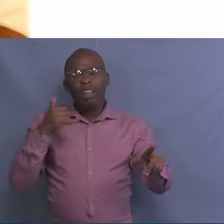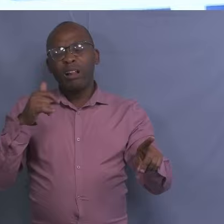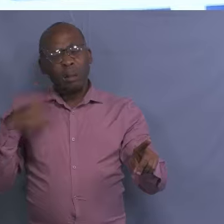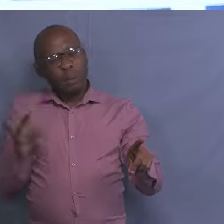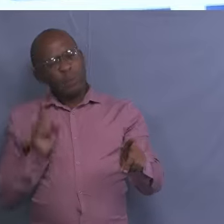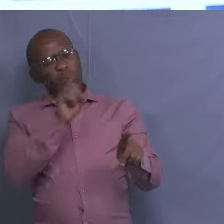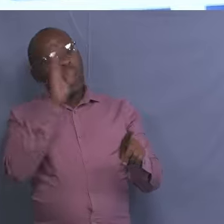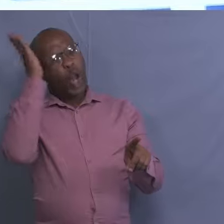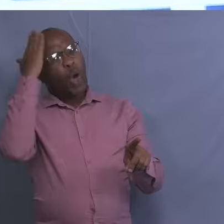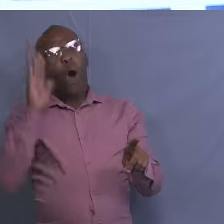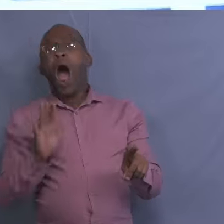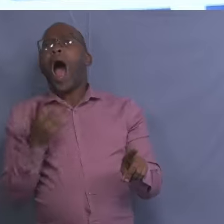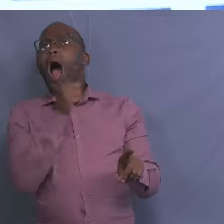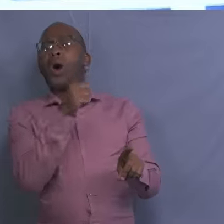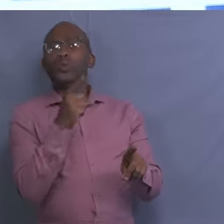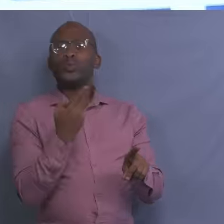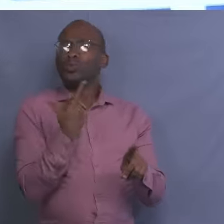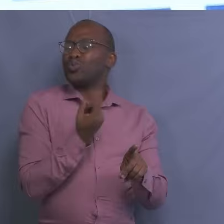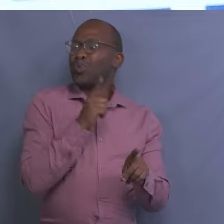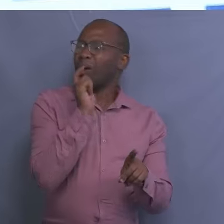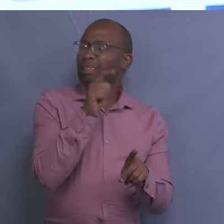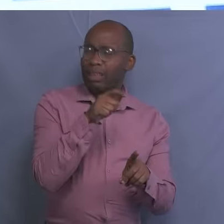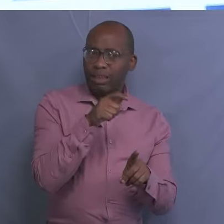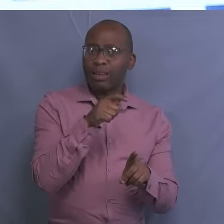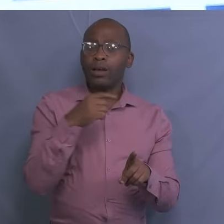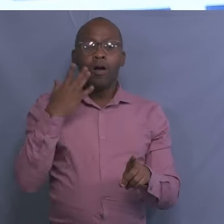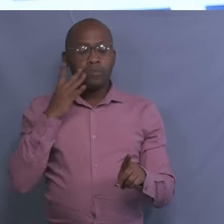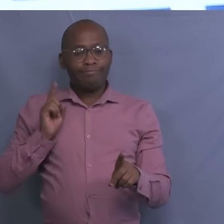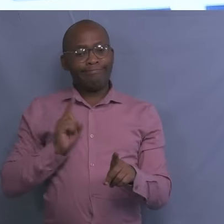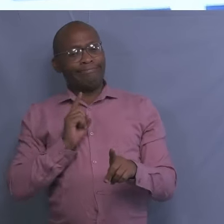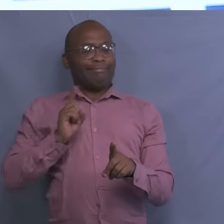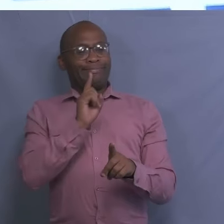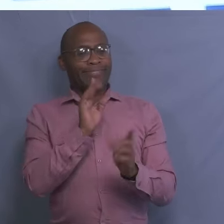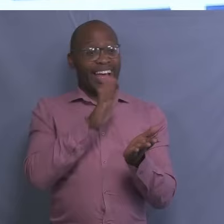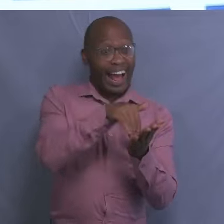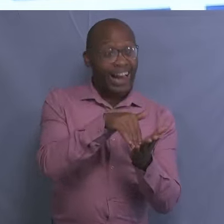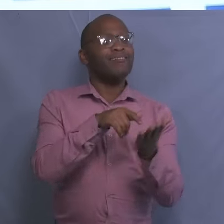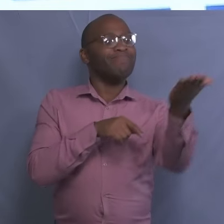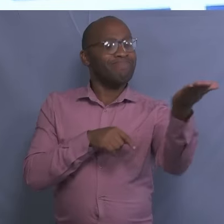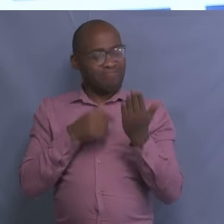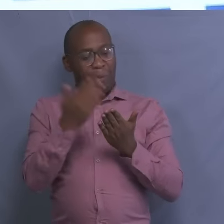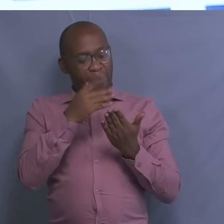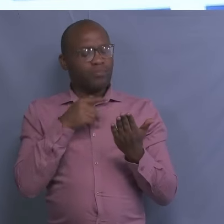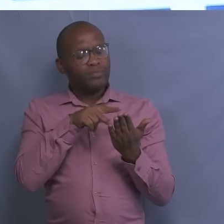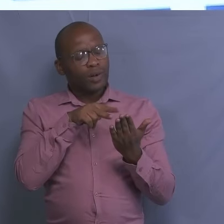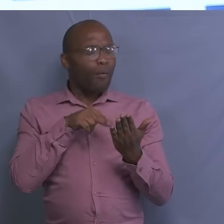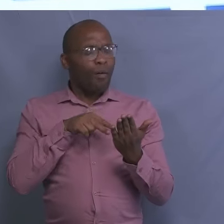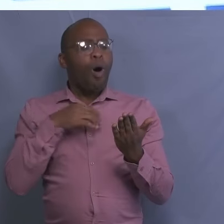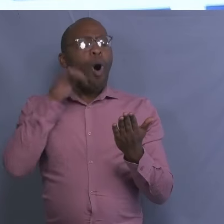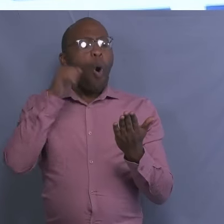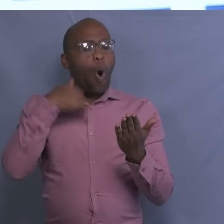there will be a thin brochure at reception where it will have all of the information about the products that you will